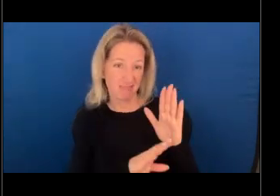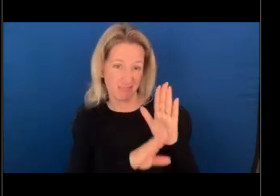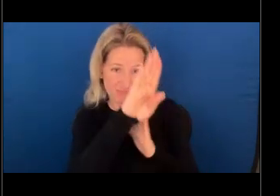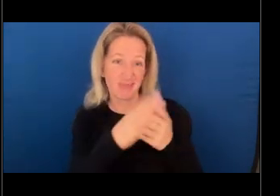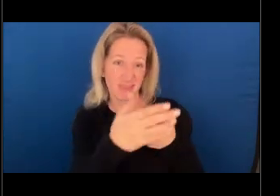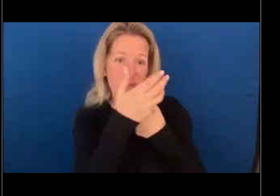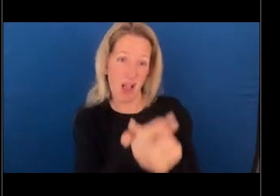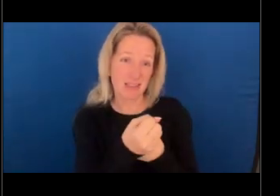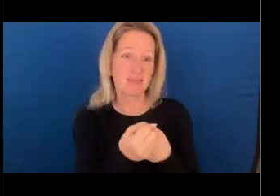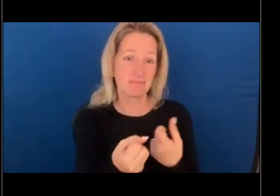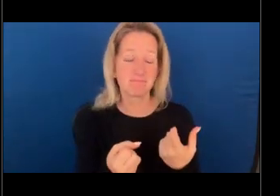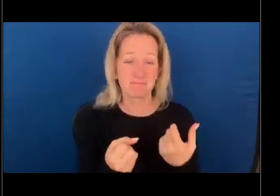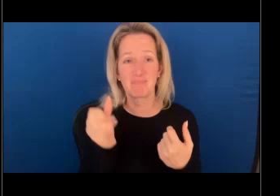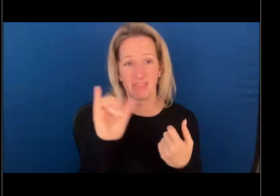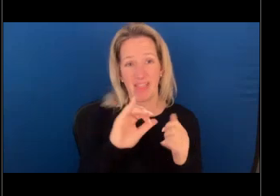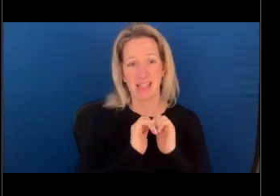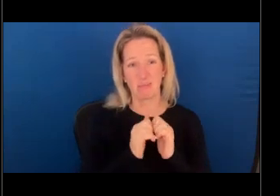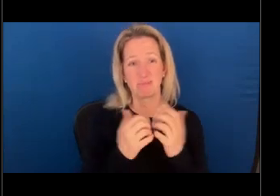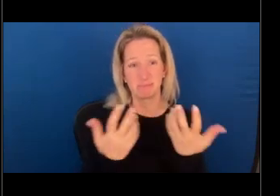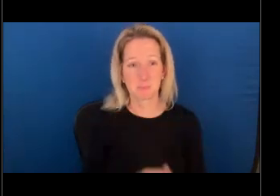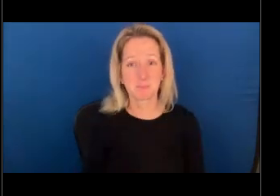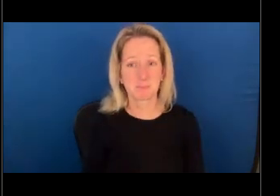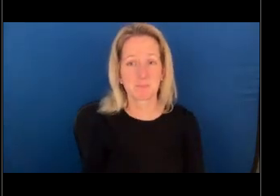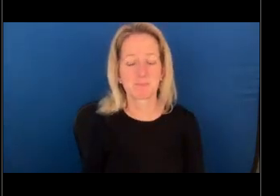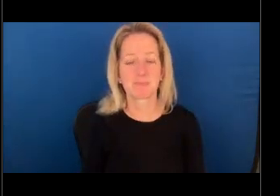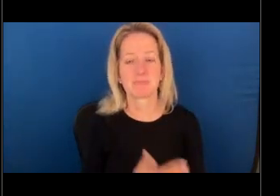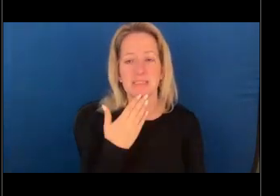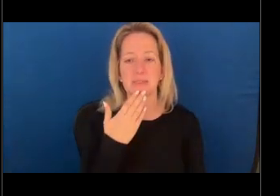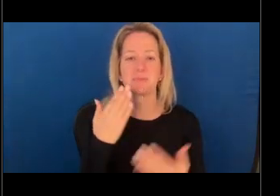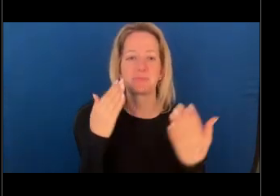Thank you. We'll move on to the next presenter. Okay.